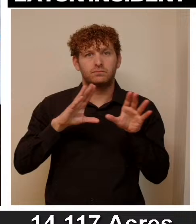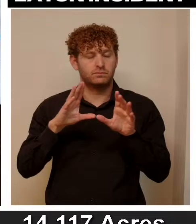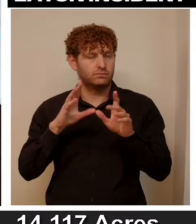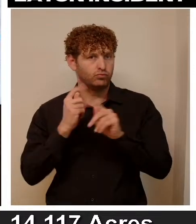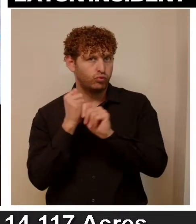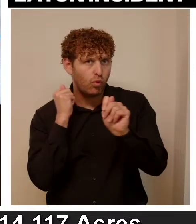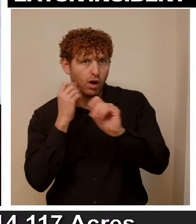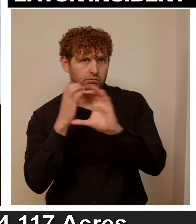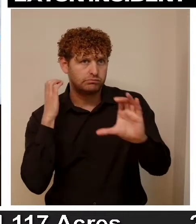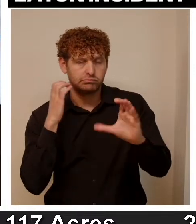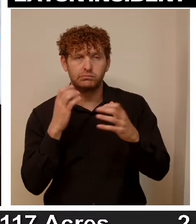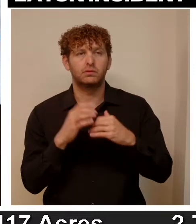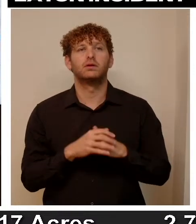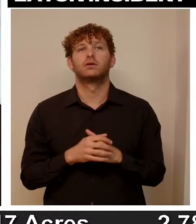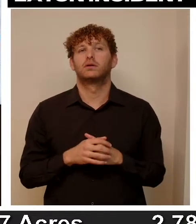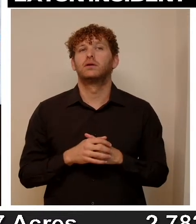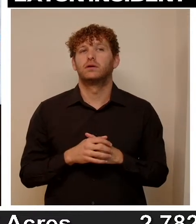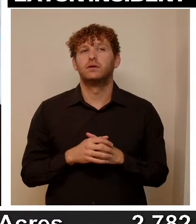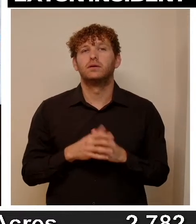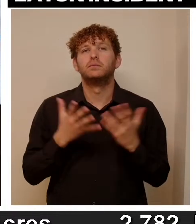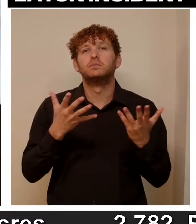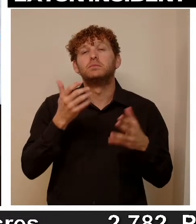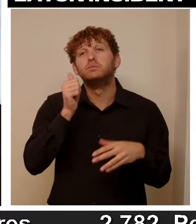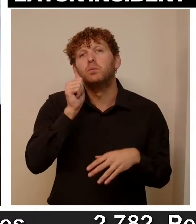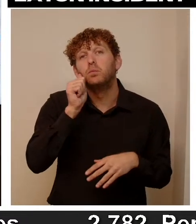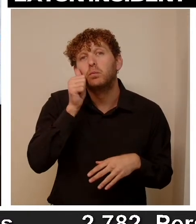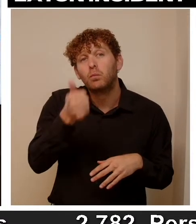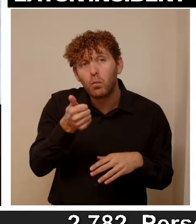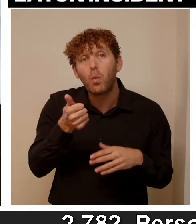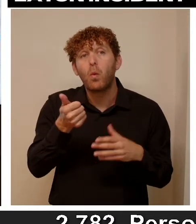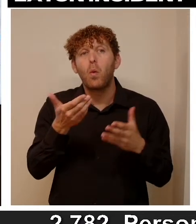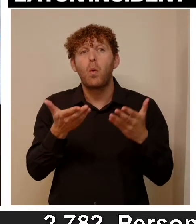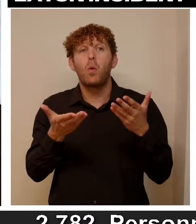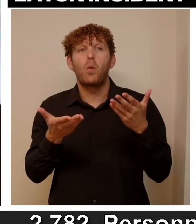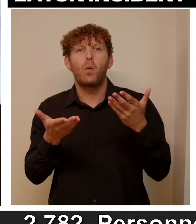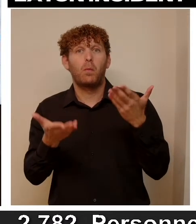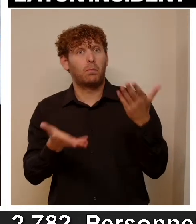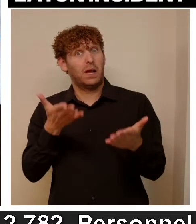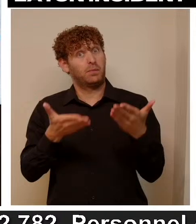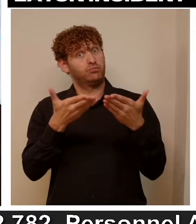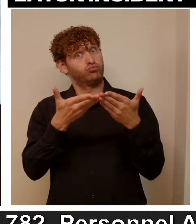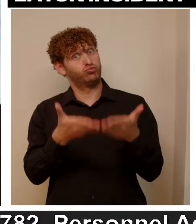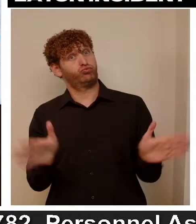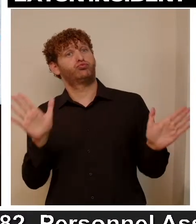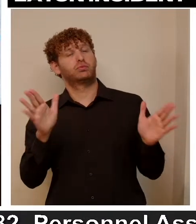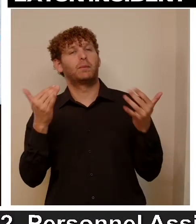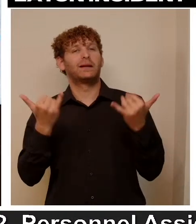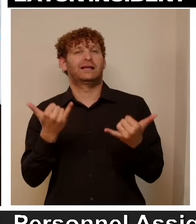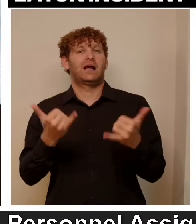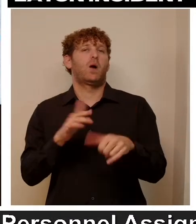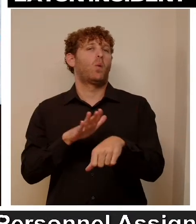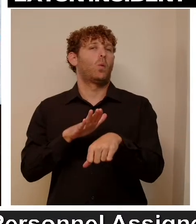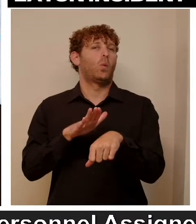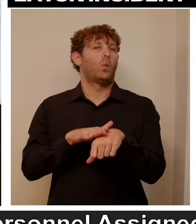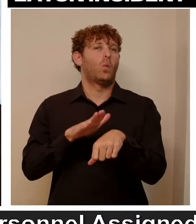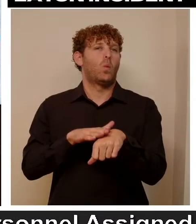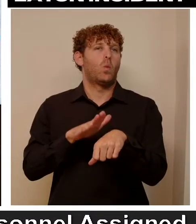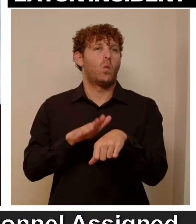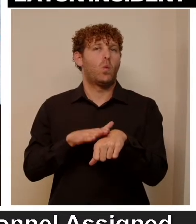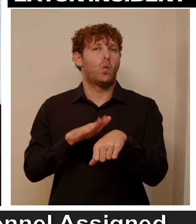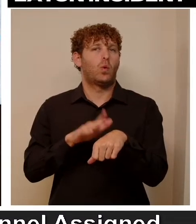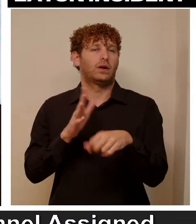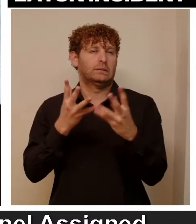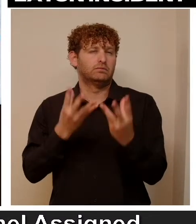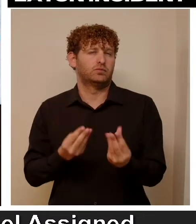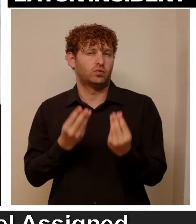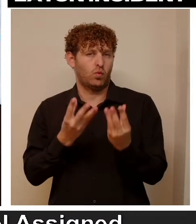Tomorrow, there's a hope that they'll open it up completely as a warning, but as of right now, it's still ordered. It's just a soft closure. You